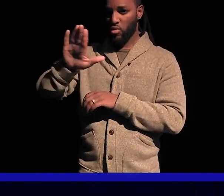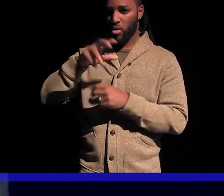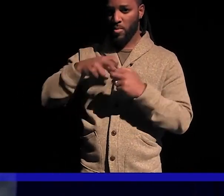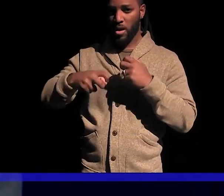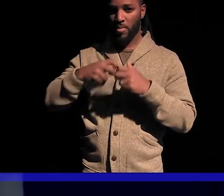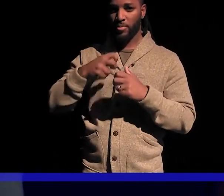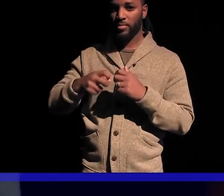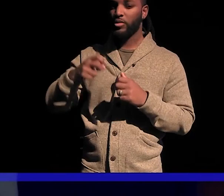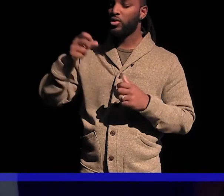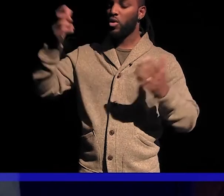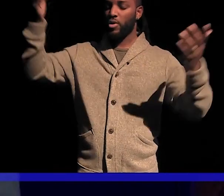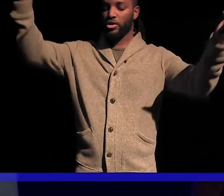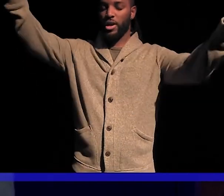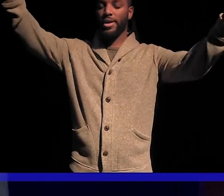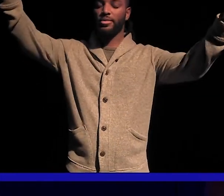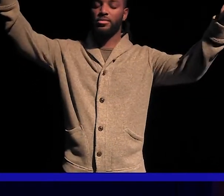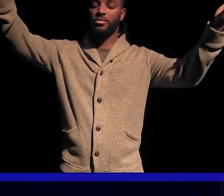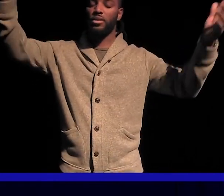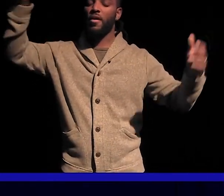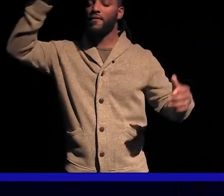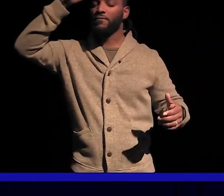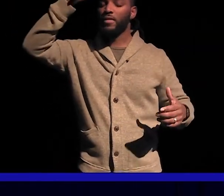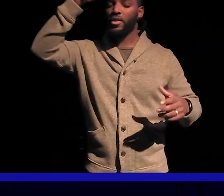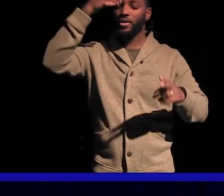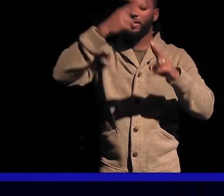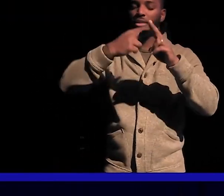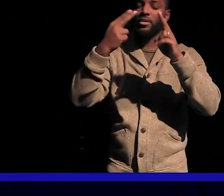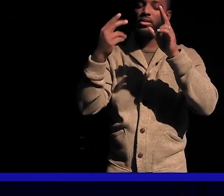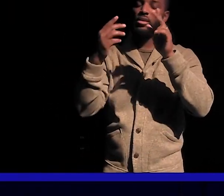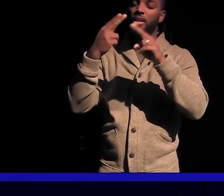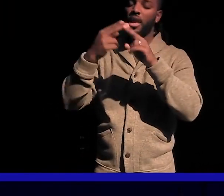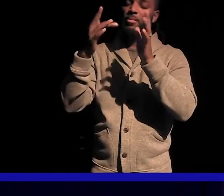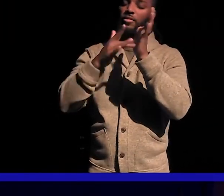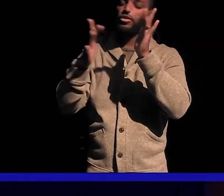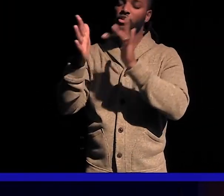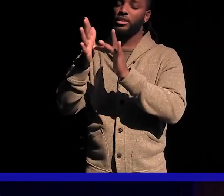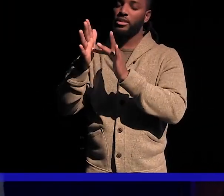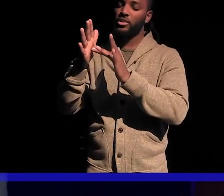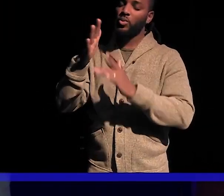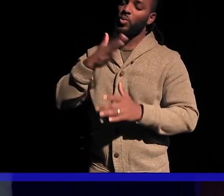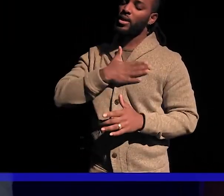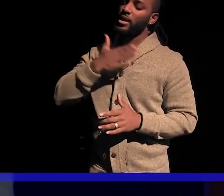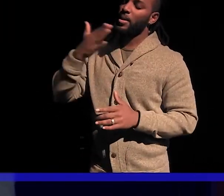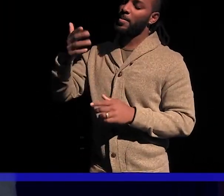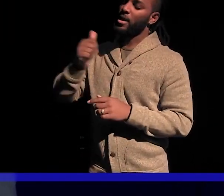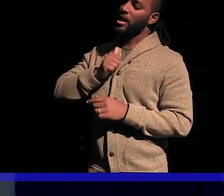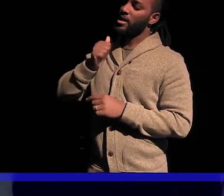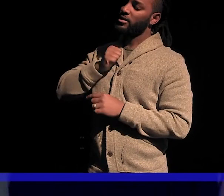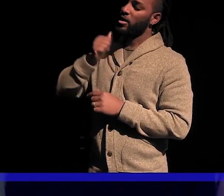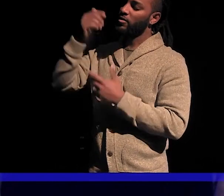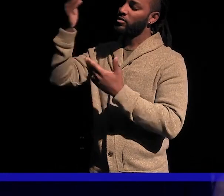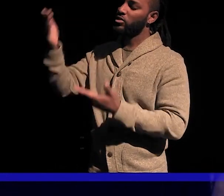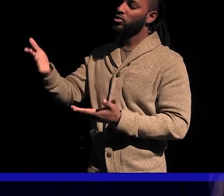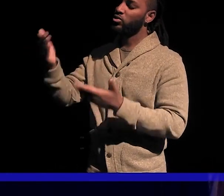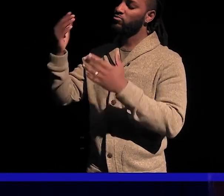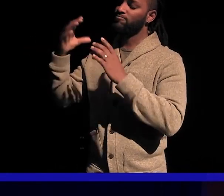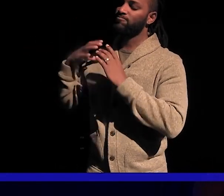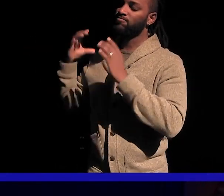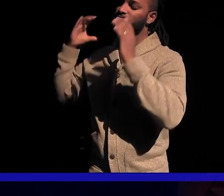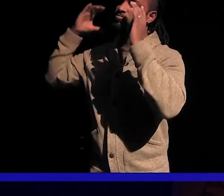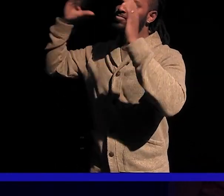Father, in the name of Jesus, we commit your people to you. We commit ourselves, Father God, realizing